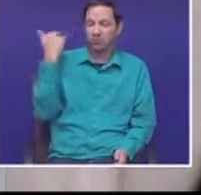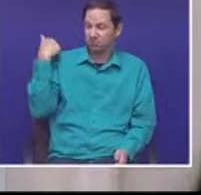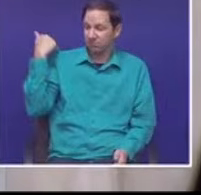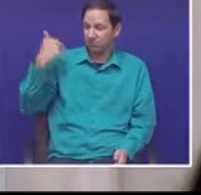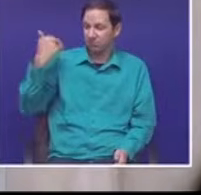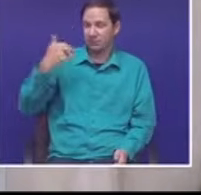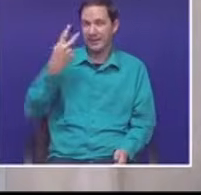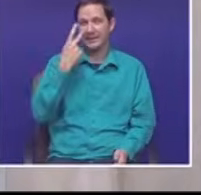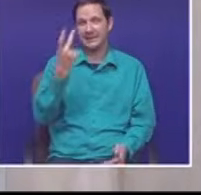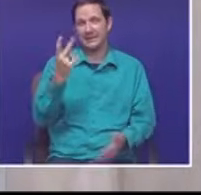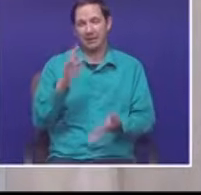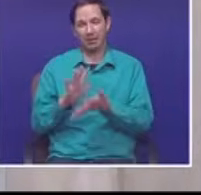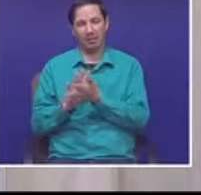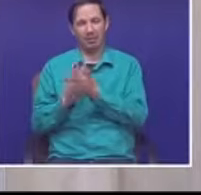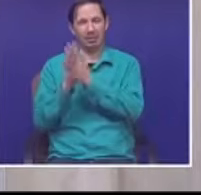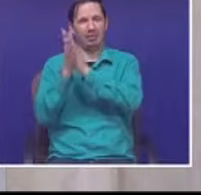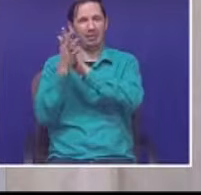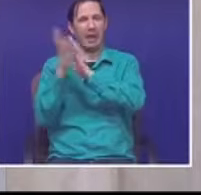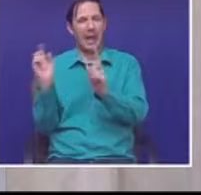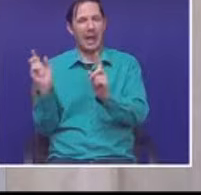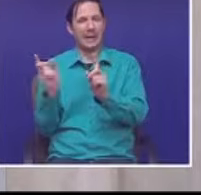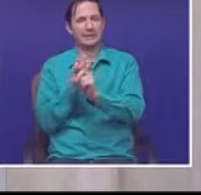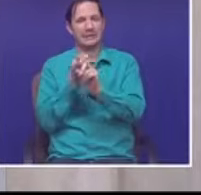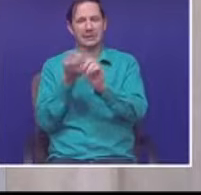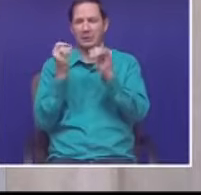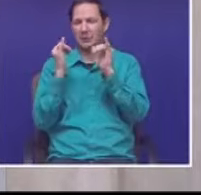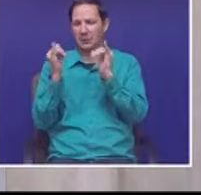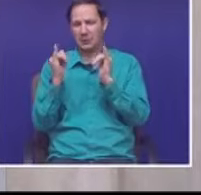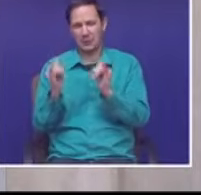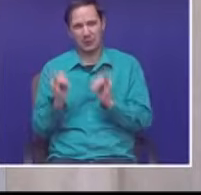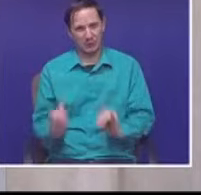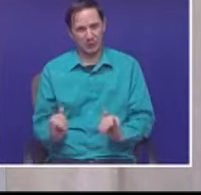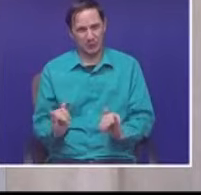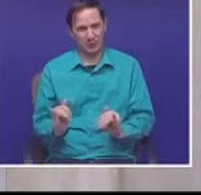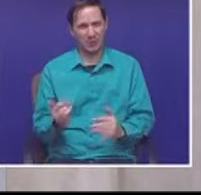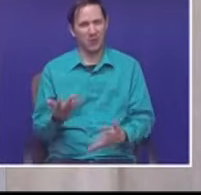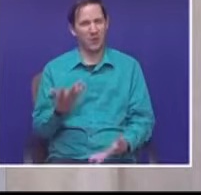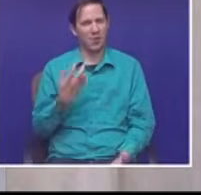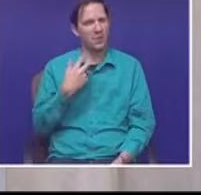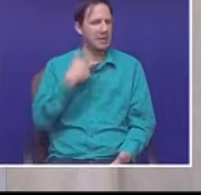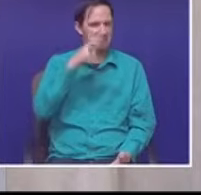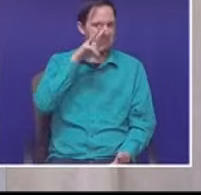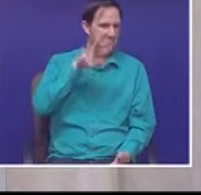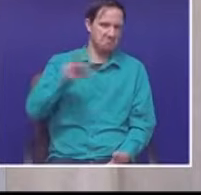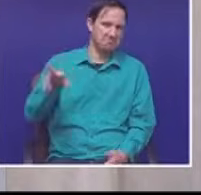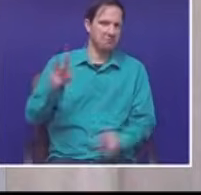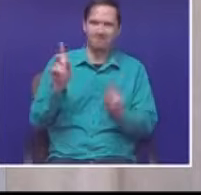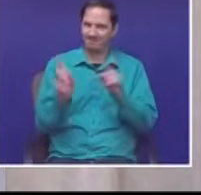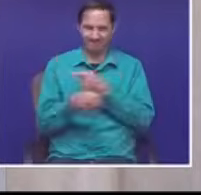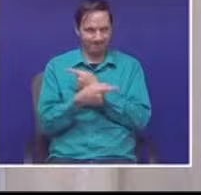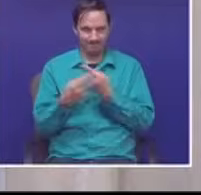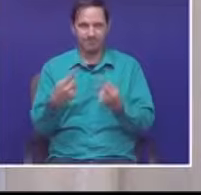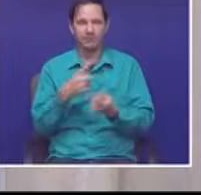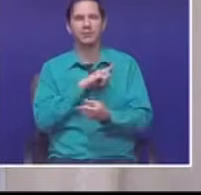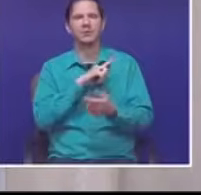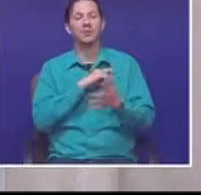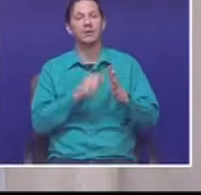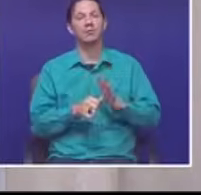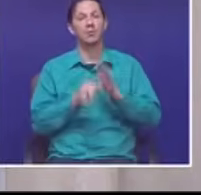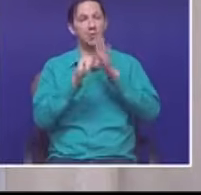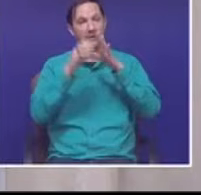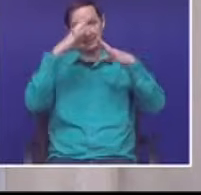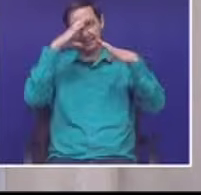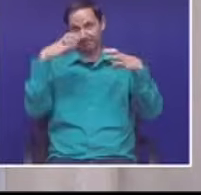some of our learners on the roads. And so it has become very important for us to prioritize making scholar